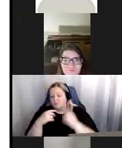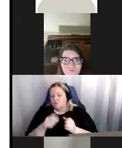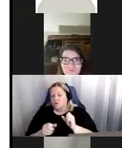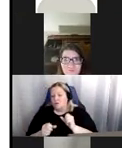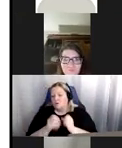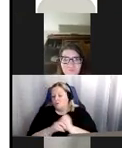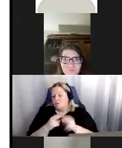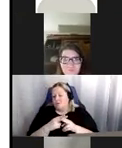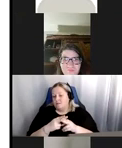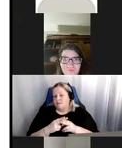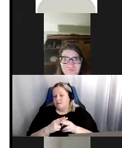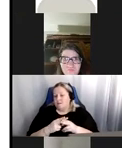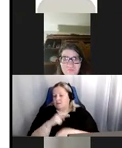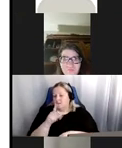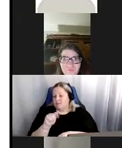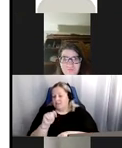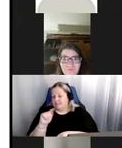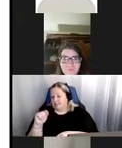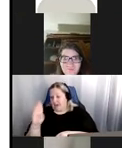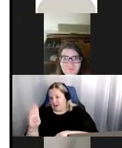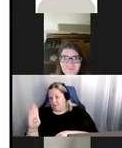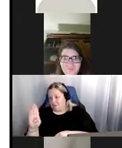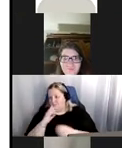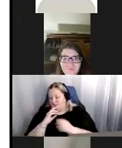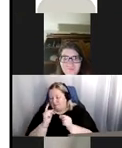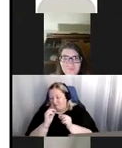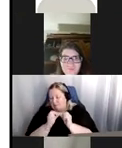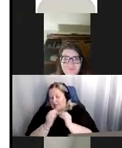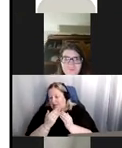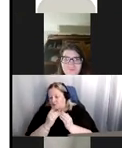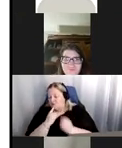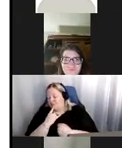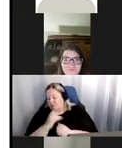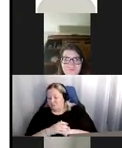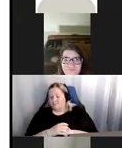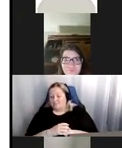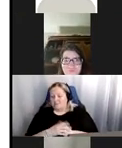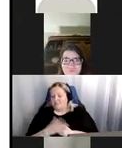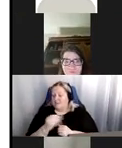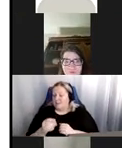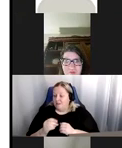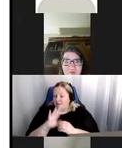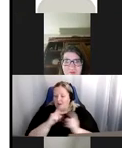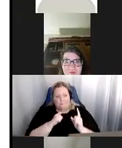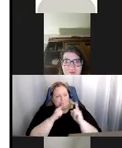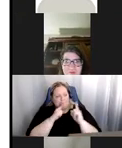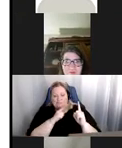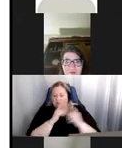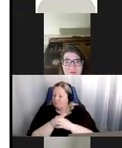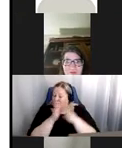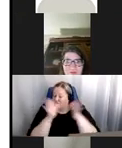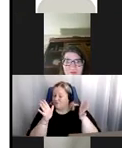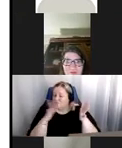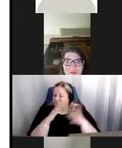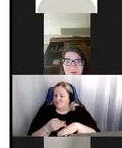Technology Access Program to TTAP, just to make it slightly easier to say. And our mission overall is to